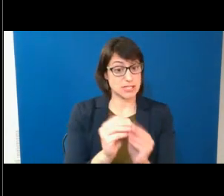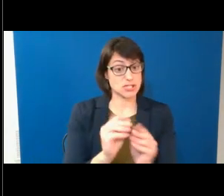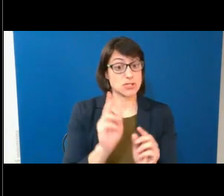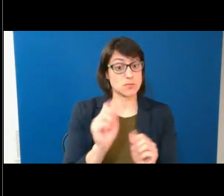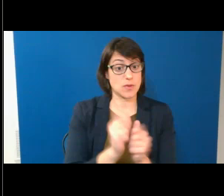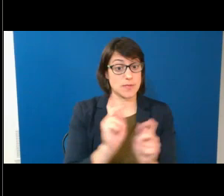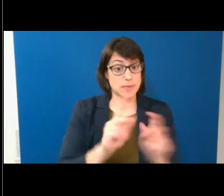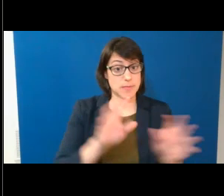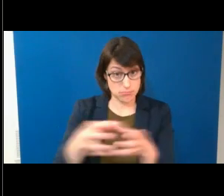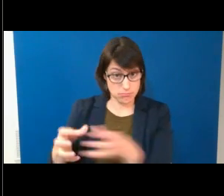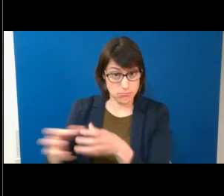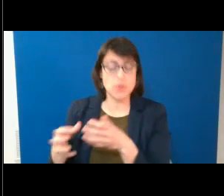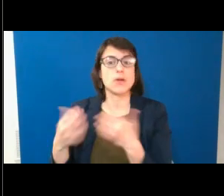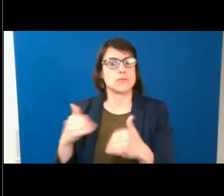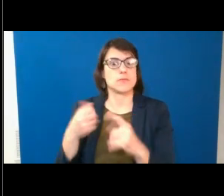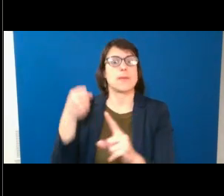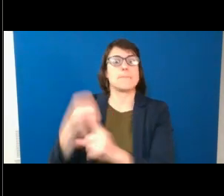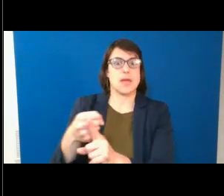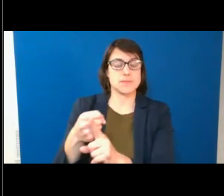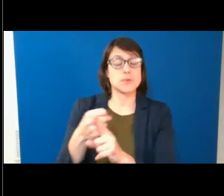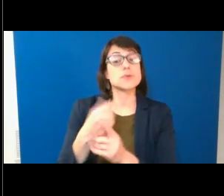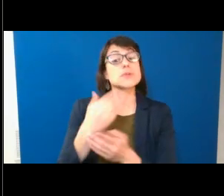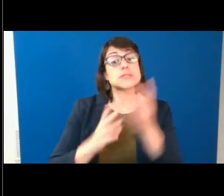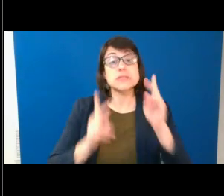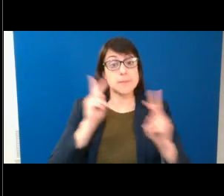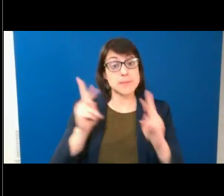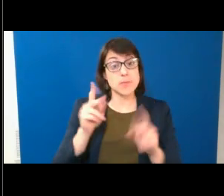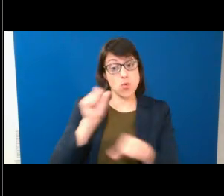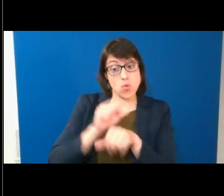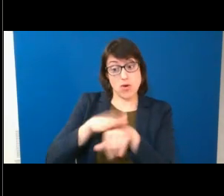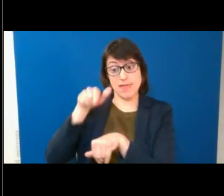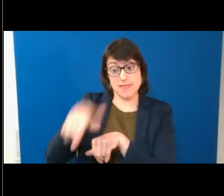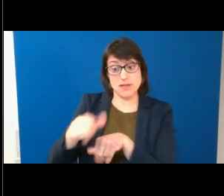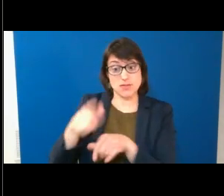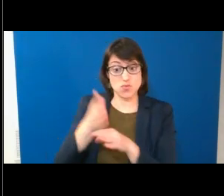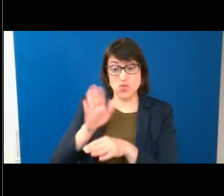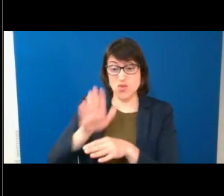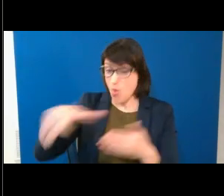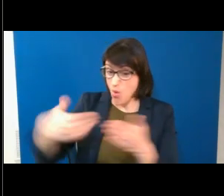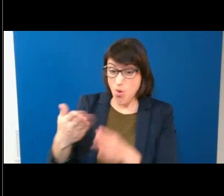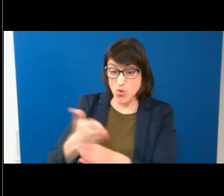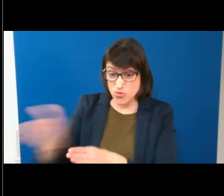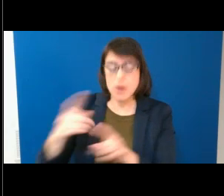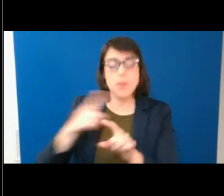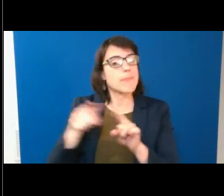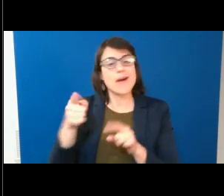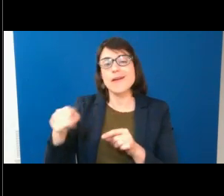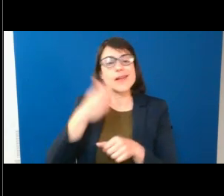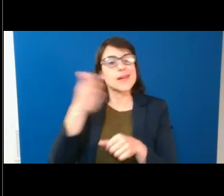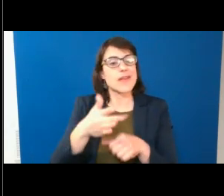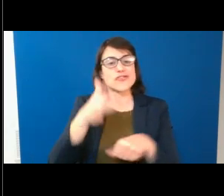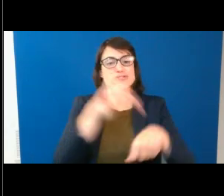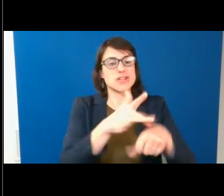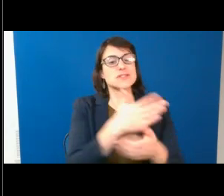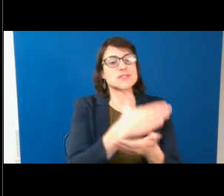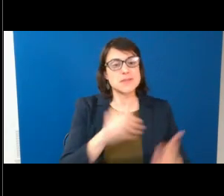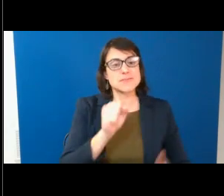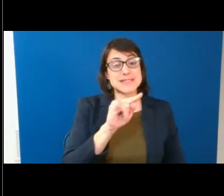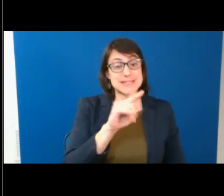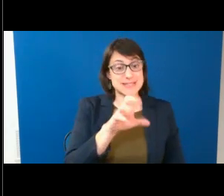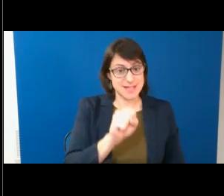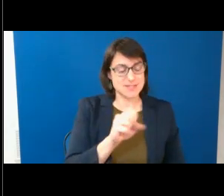their entire careers and had never gone to some of the sites that we got to take them to. So I think that was a really